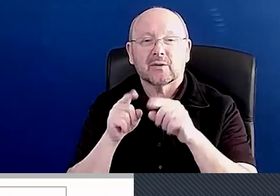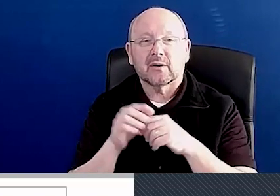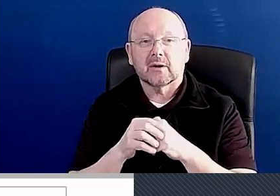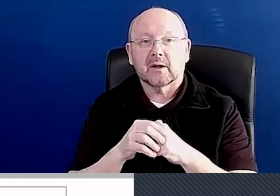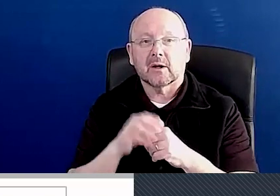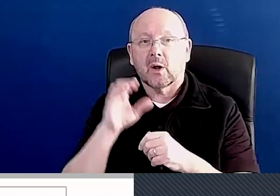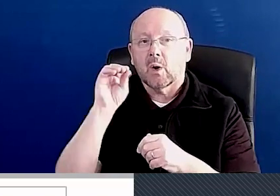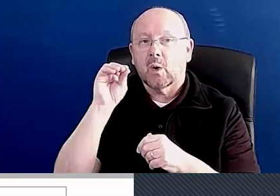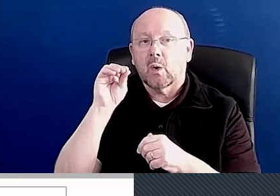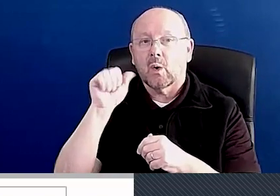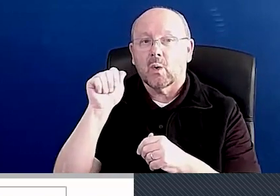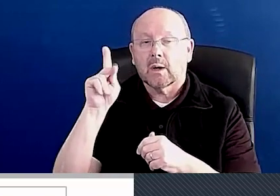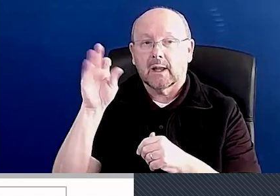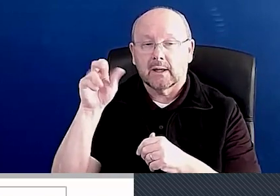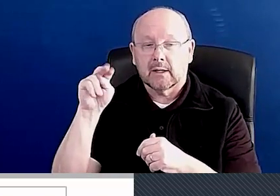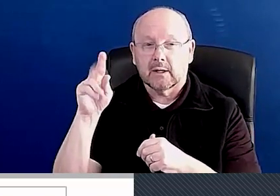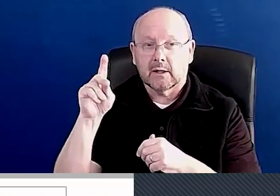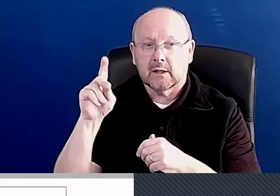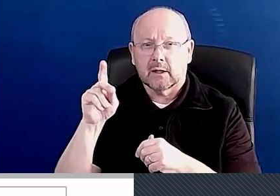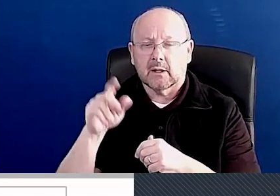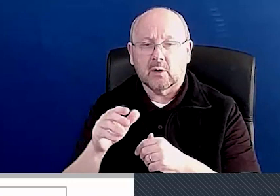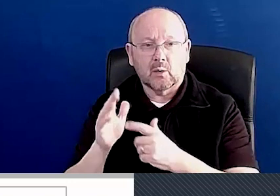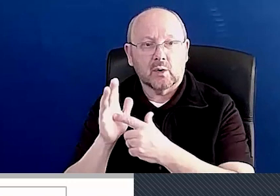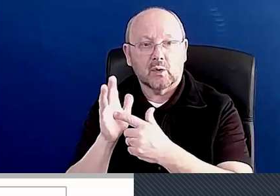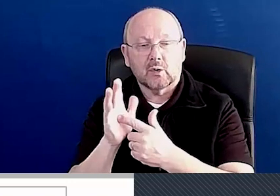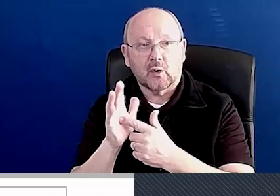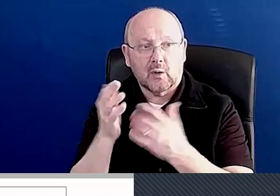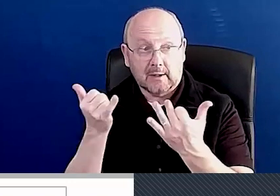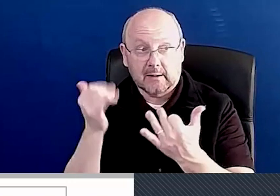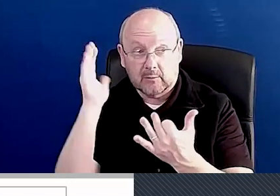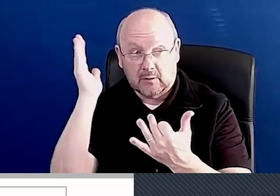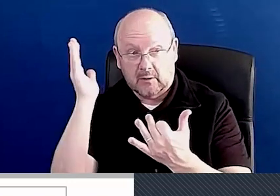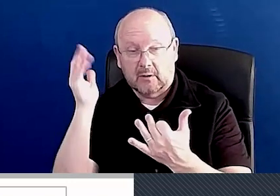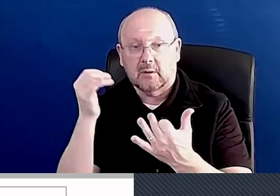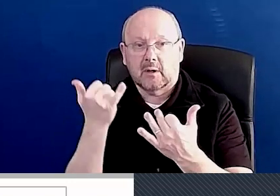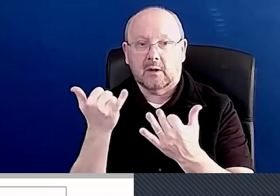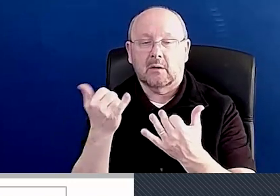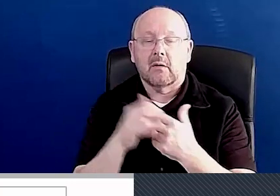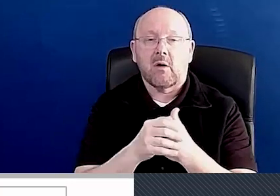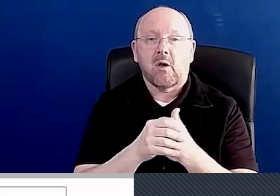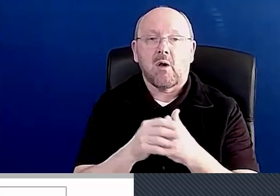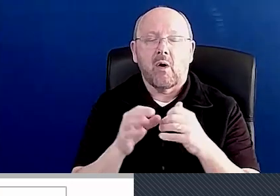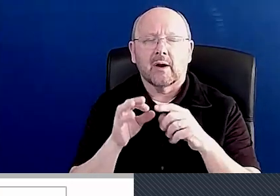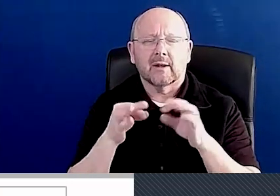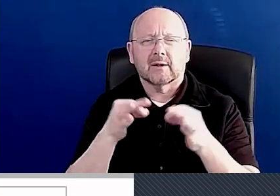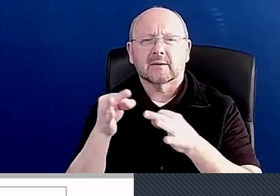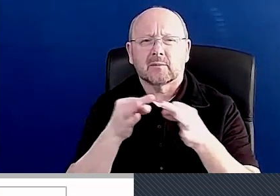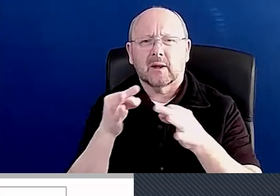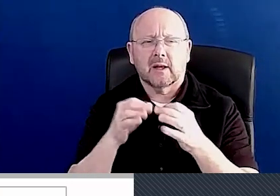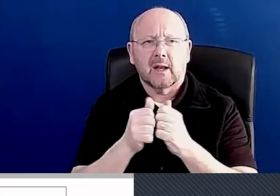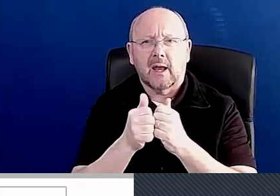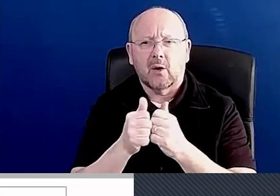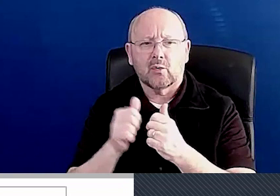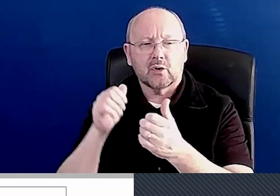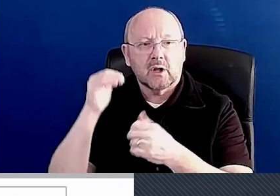Oakland, and we were sharing, similar to like this presentation, sharing about the work that we're doing and how we collaborate with the adult schools and how